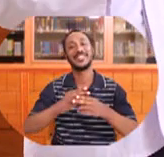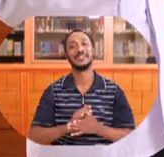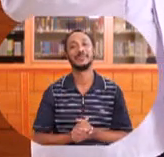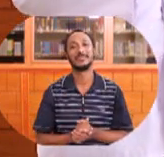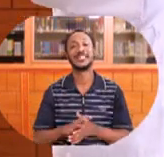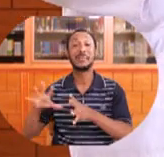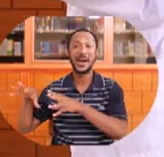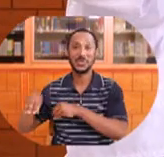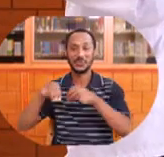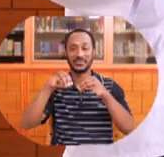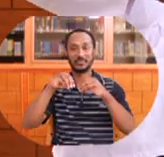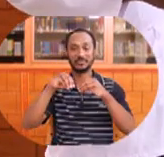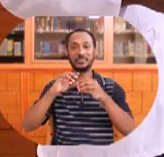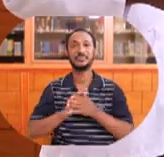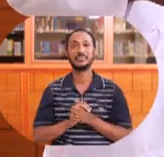Students,